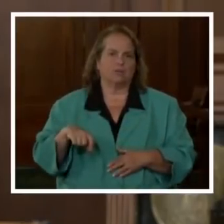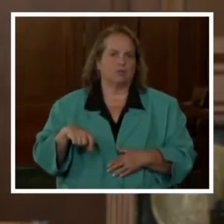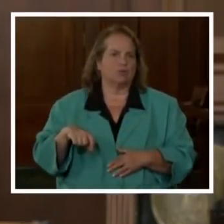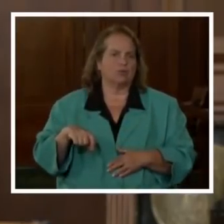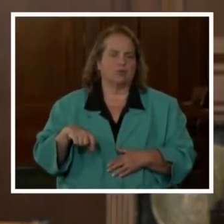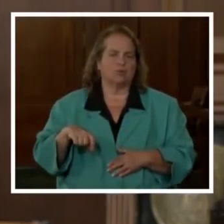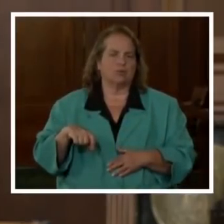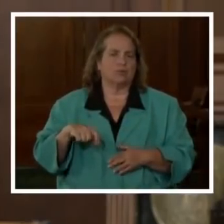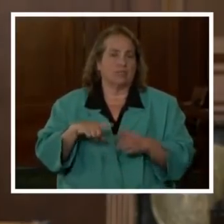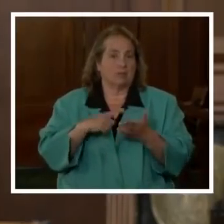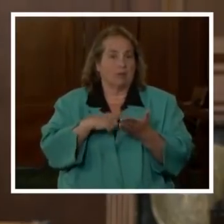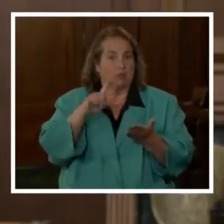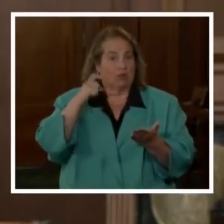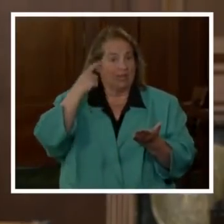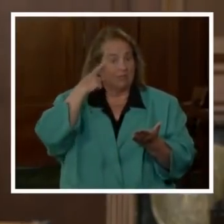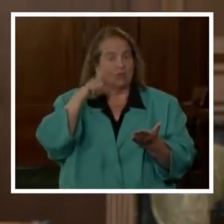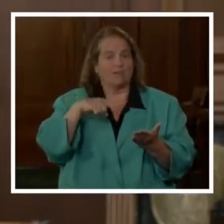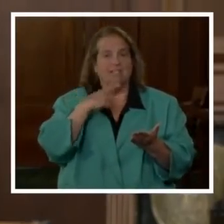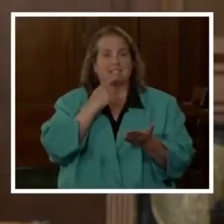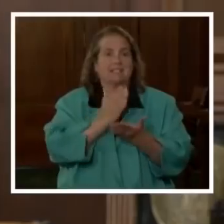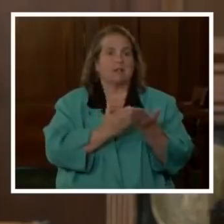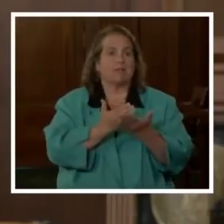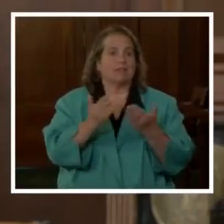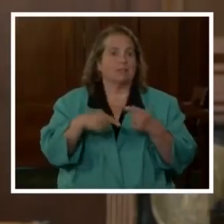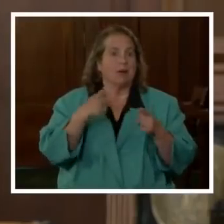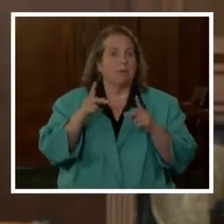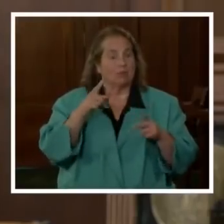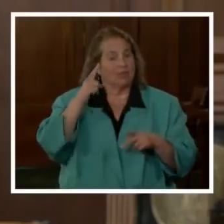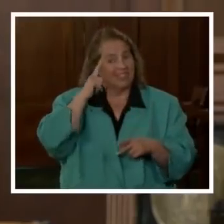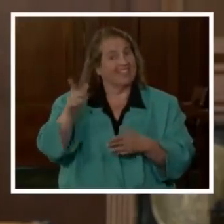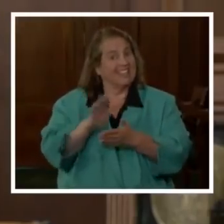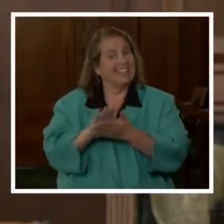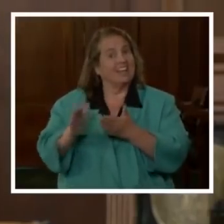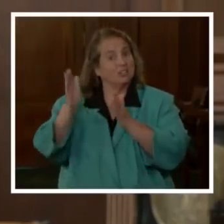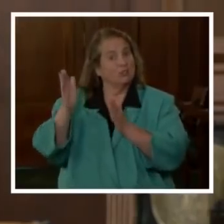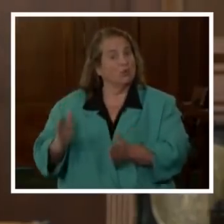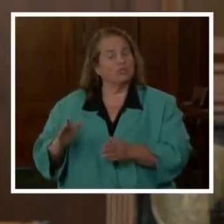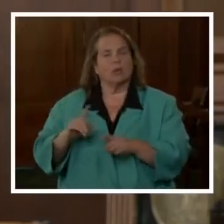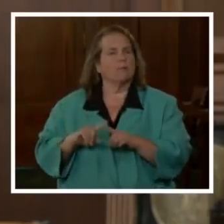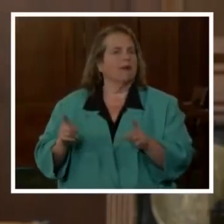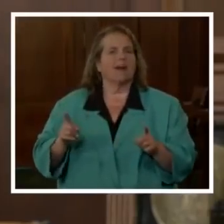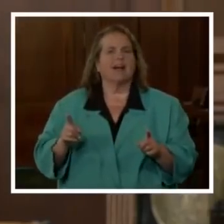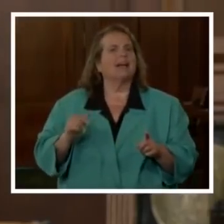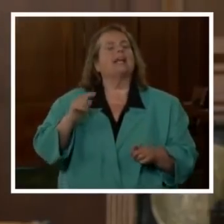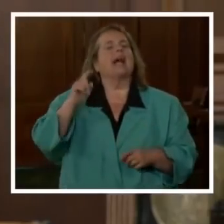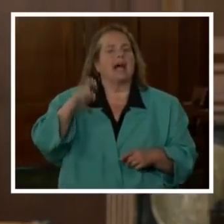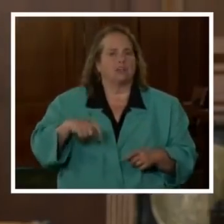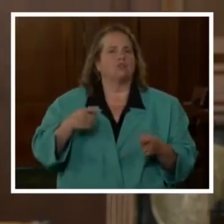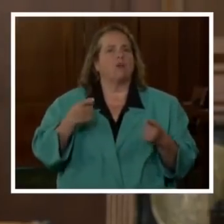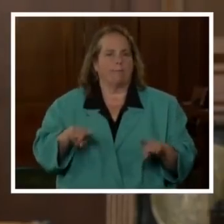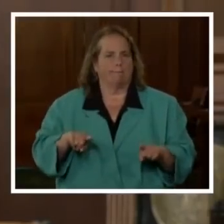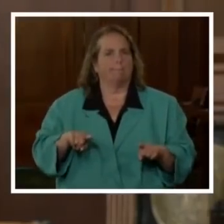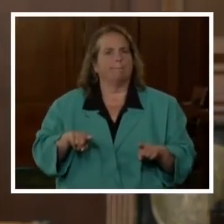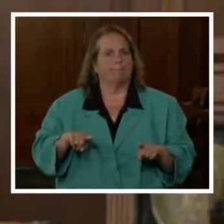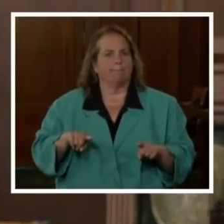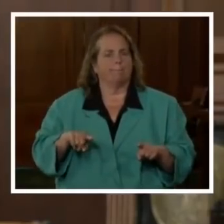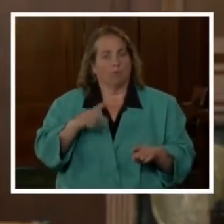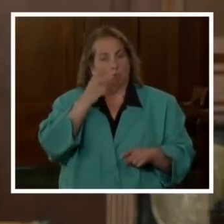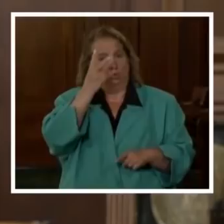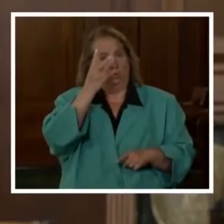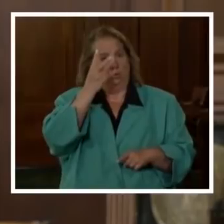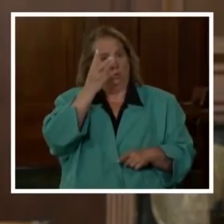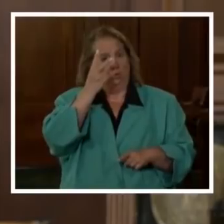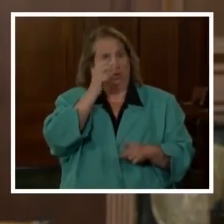governor, sometimes you have to say things about people that you think are nice people, but it had to happen. Two